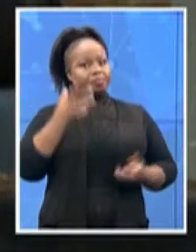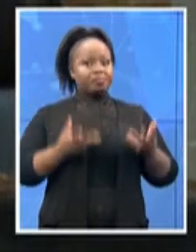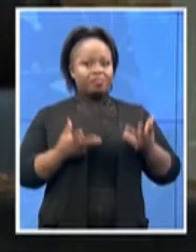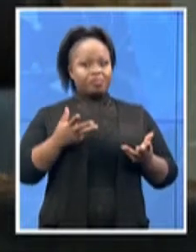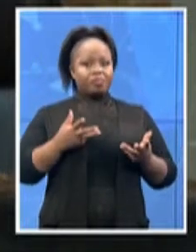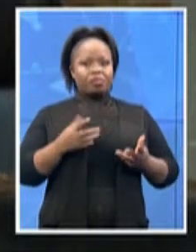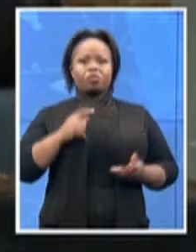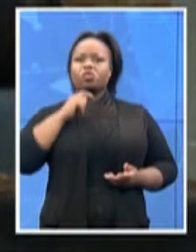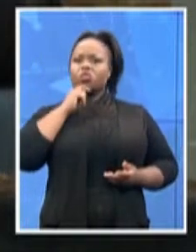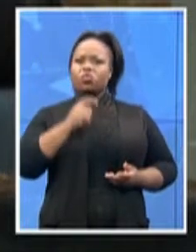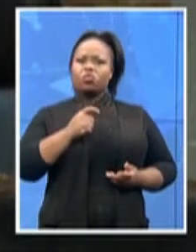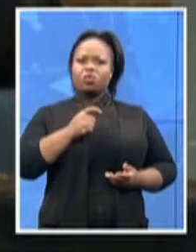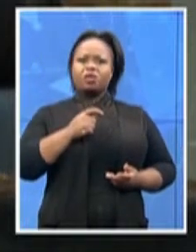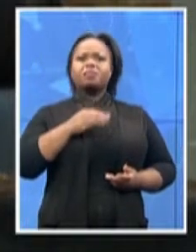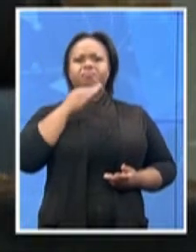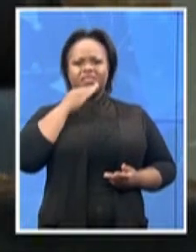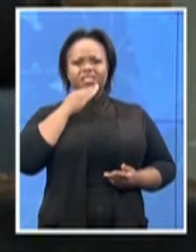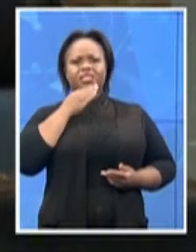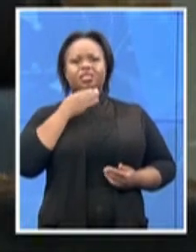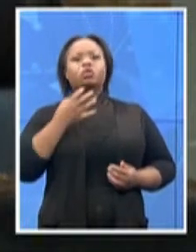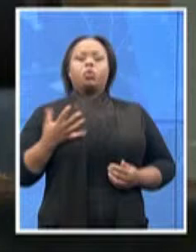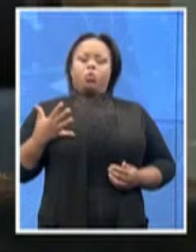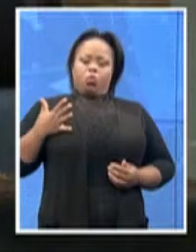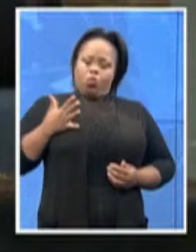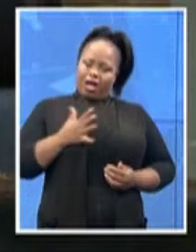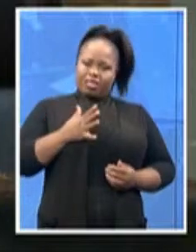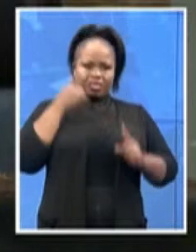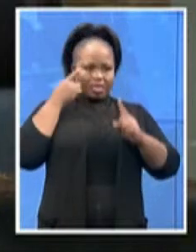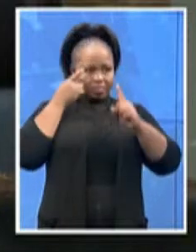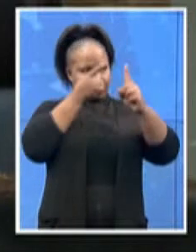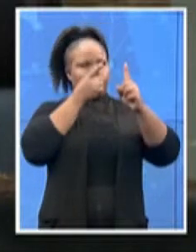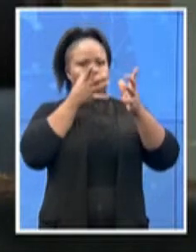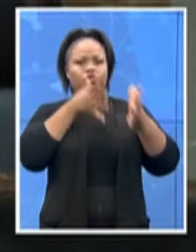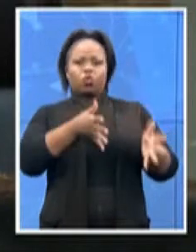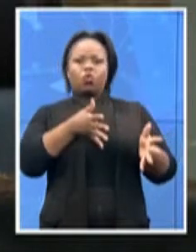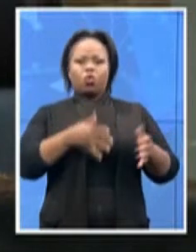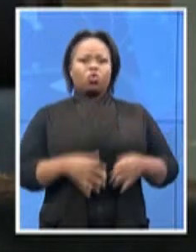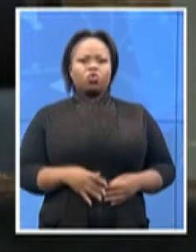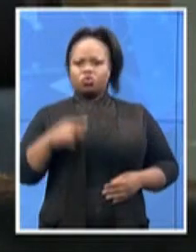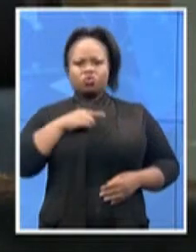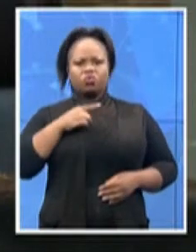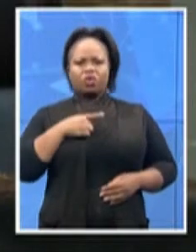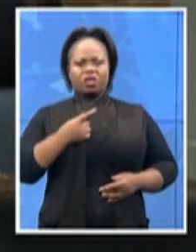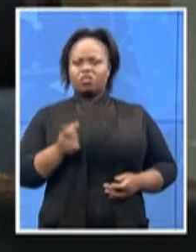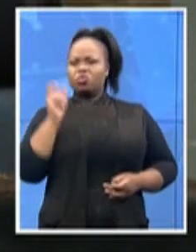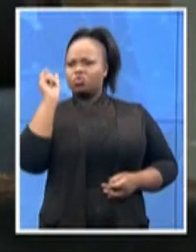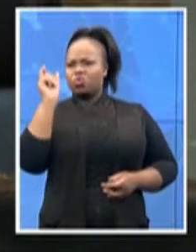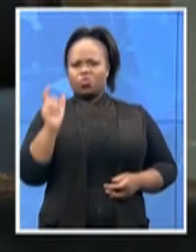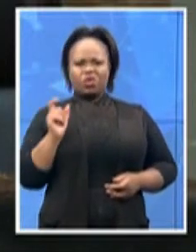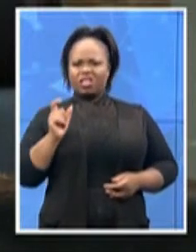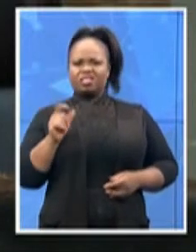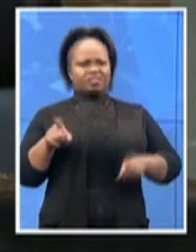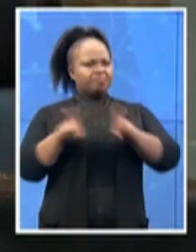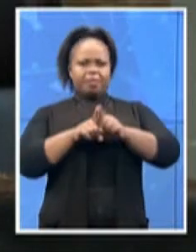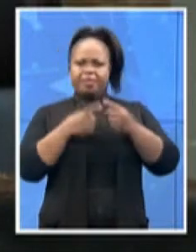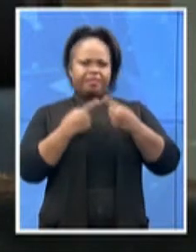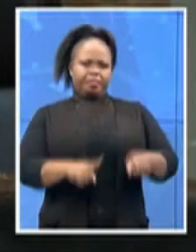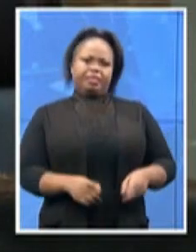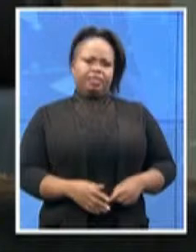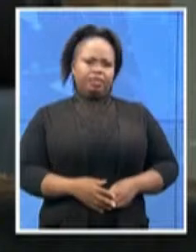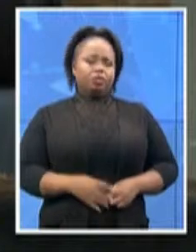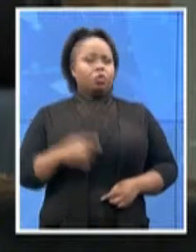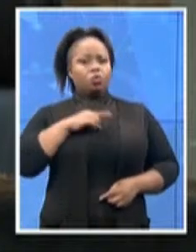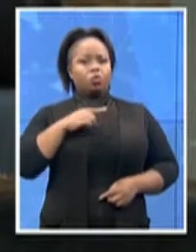inadvertently. These words are mutually exclusive. What she did went beyond the parameters of